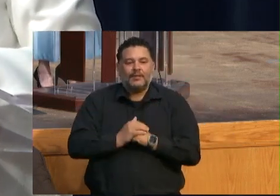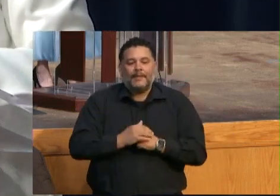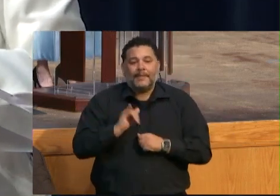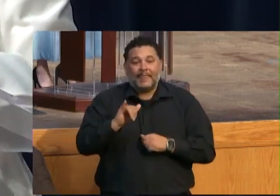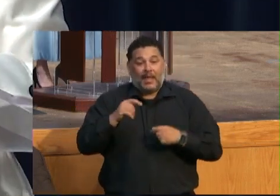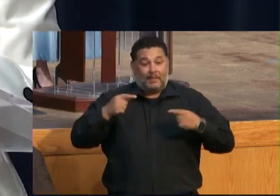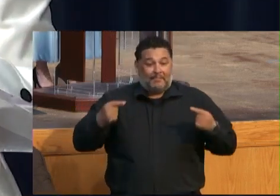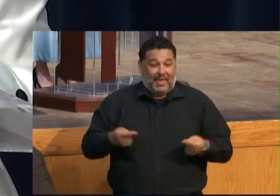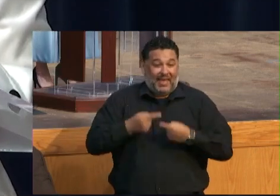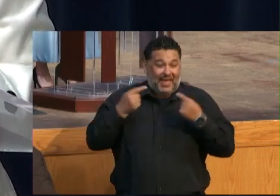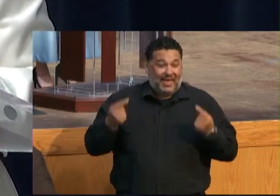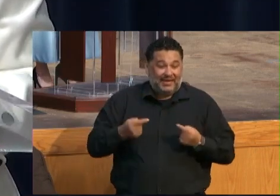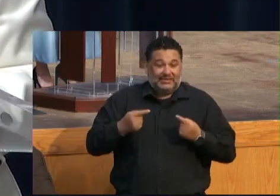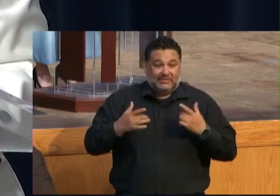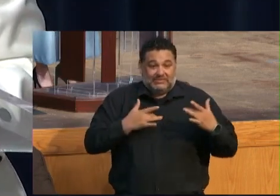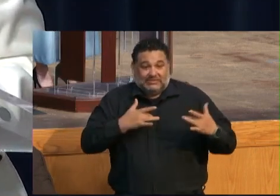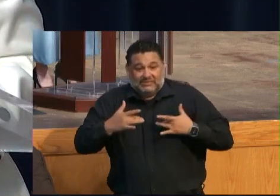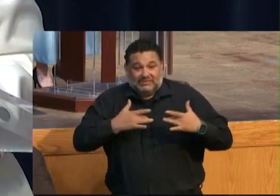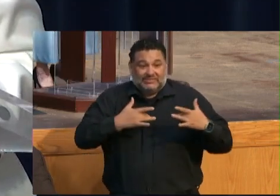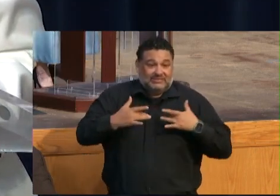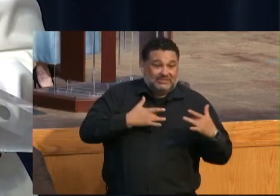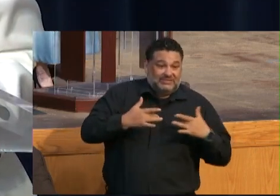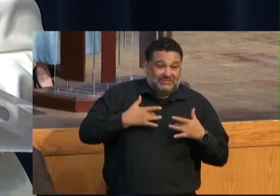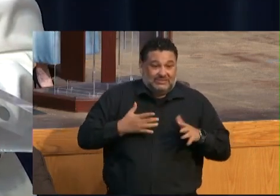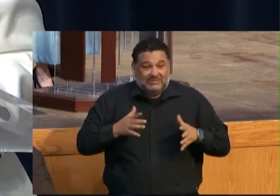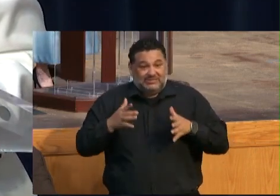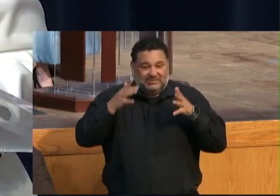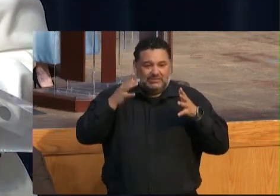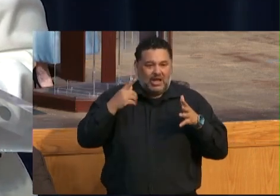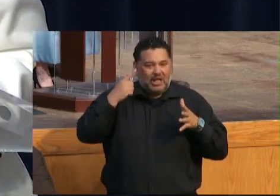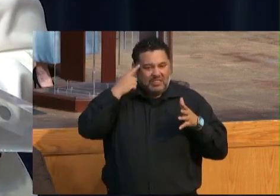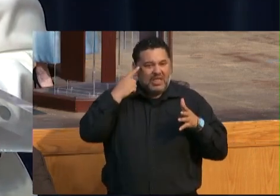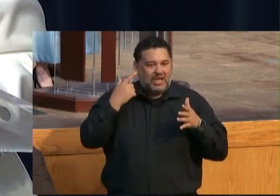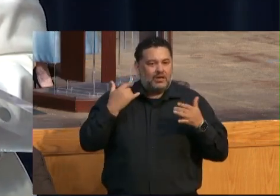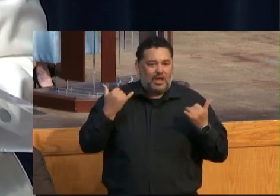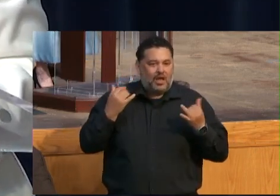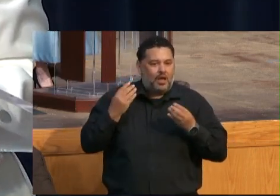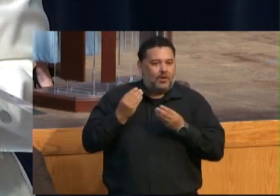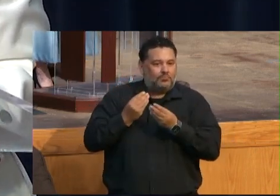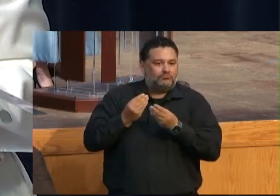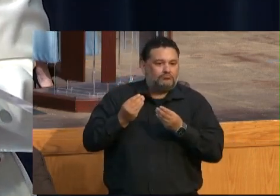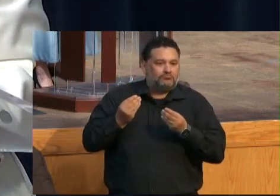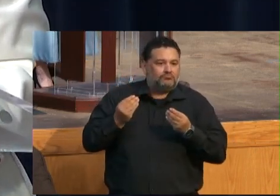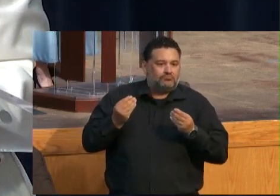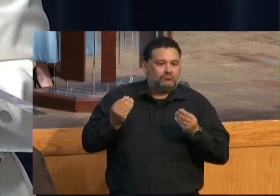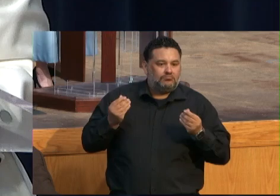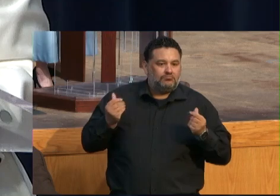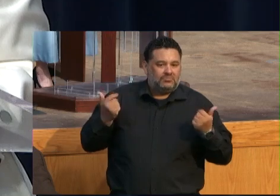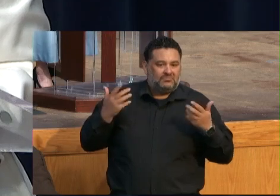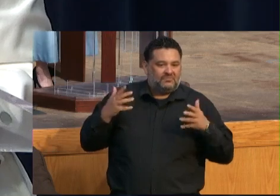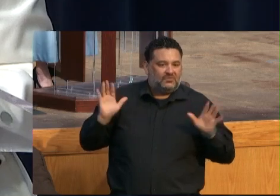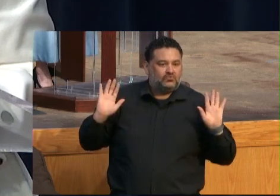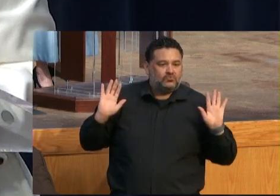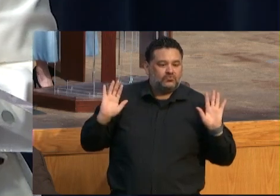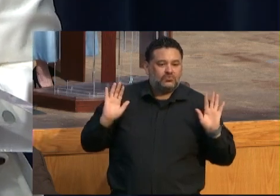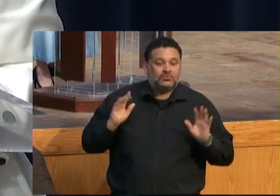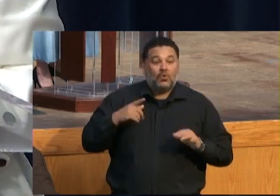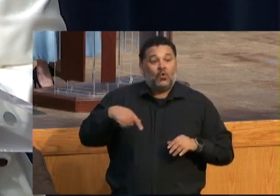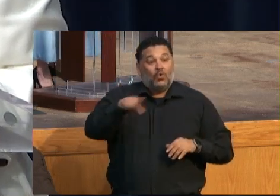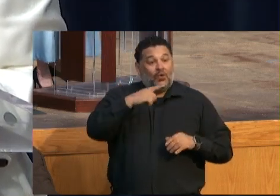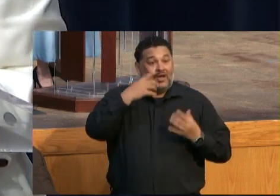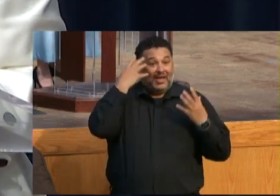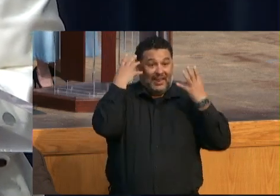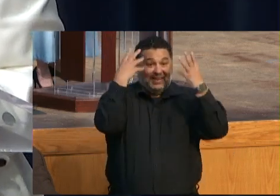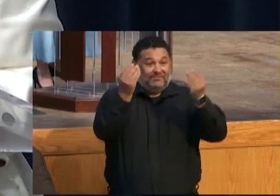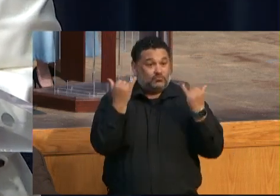painful anxiety, I think, is almost behind us. And so as you leave here today, you can put